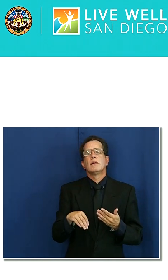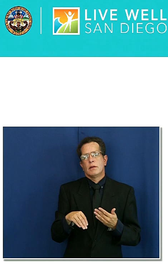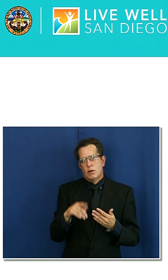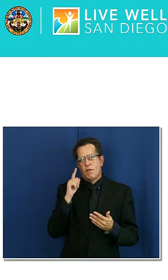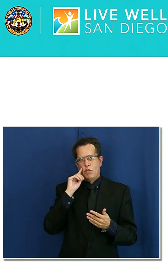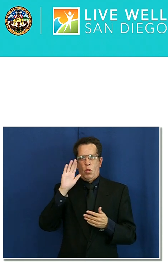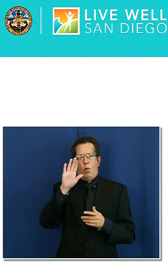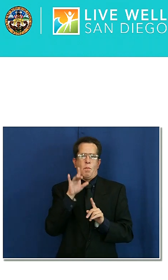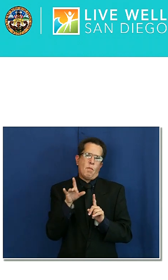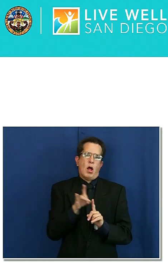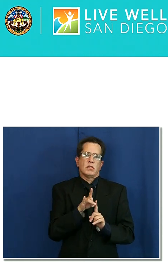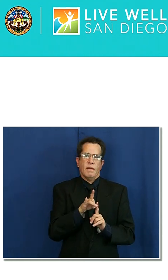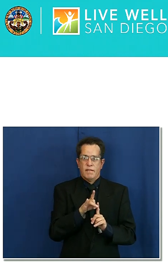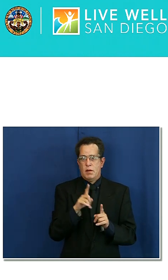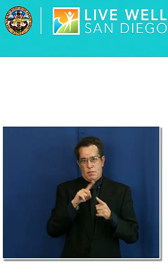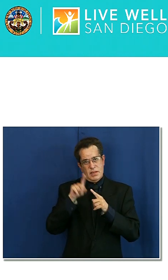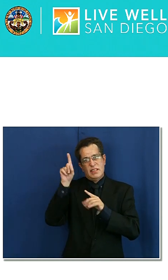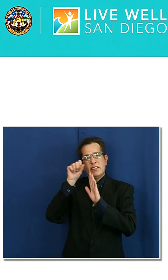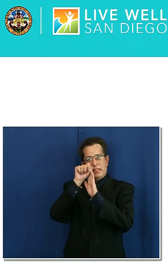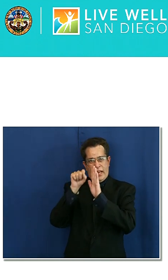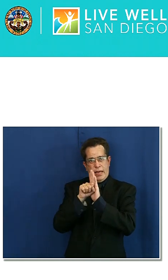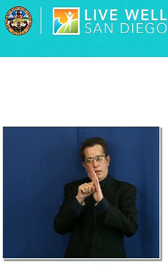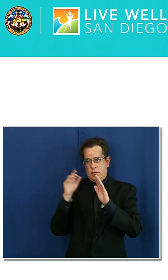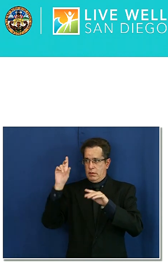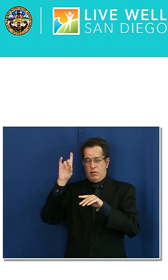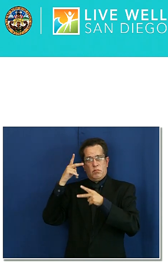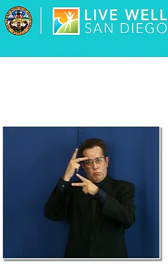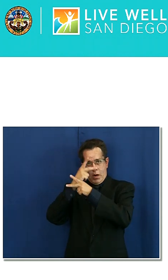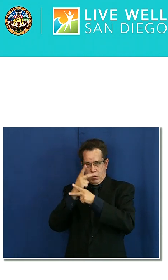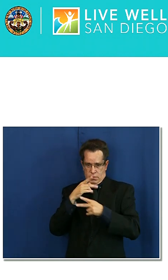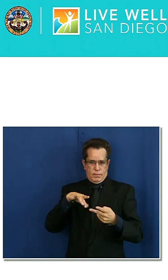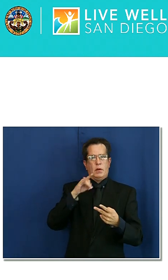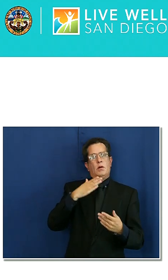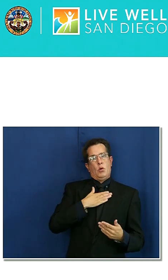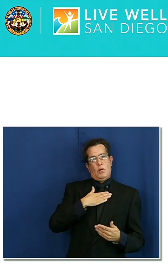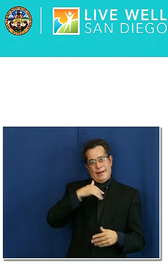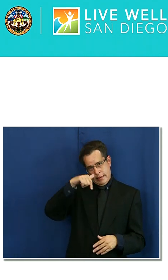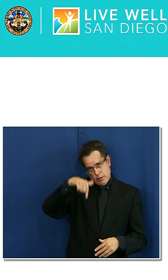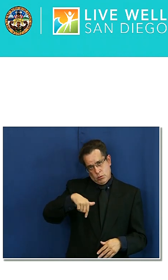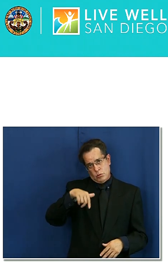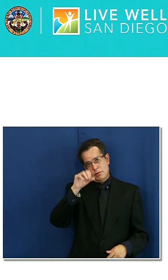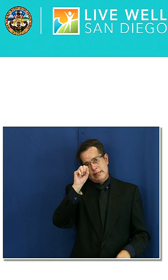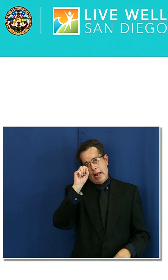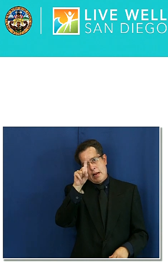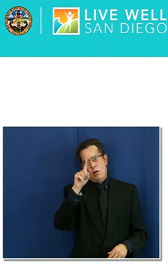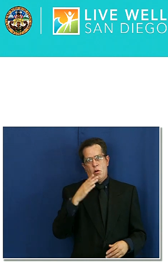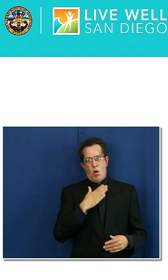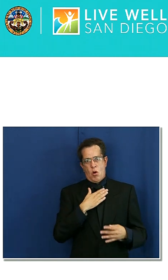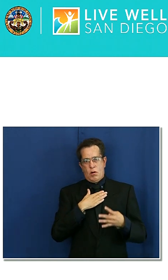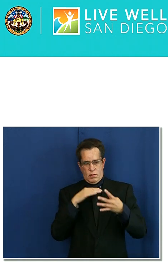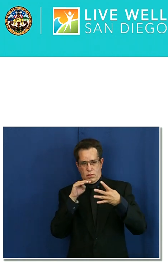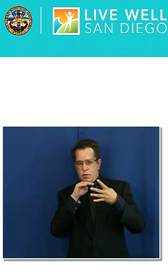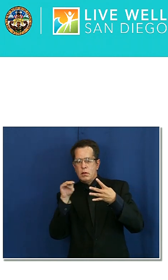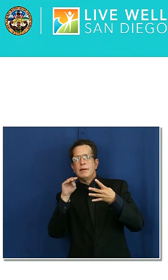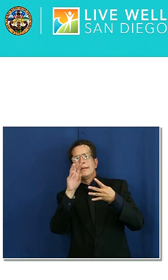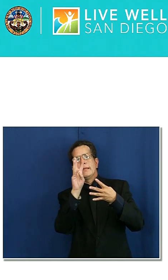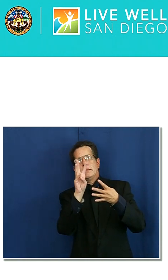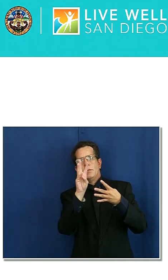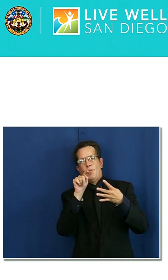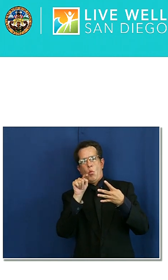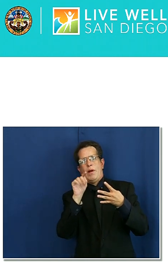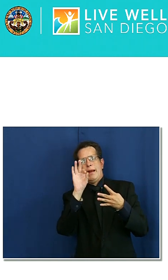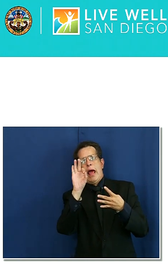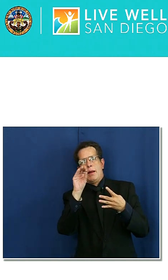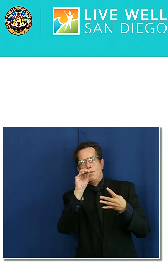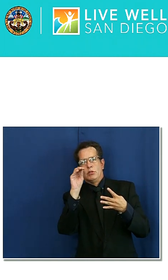positivity. So the state has calculated San Diego to have a case rate of 6.9